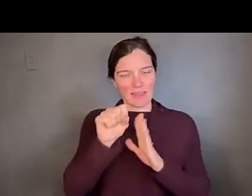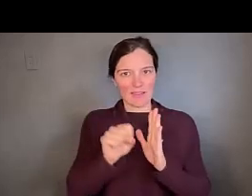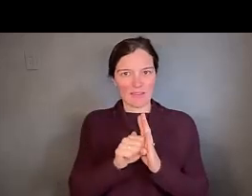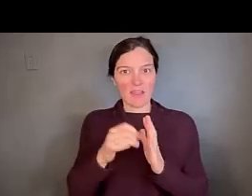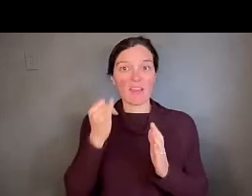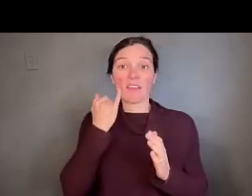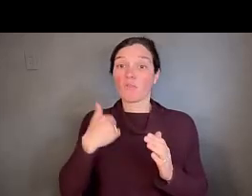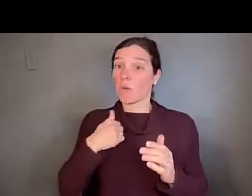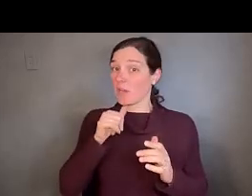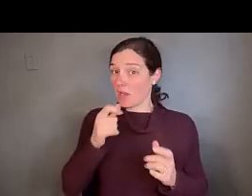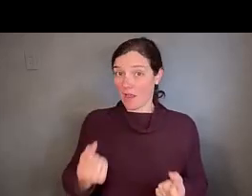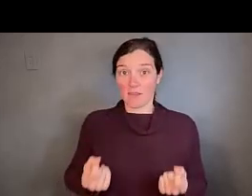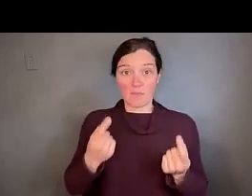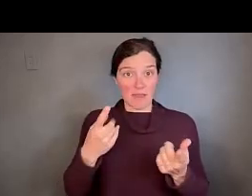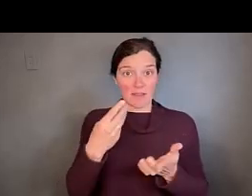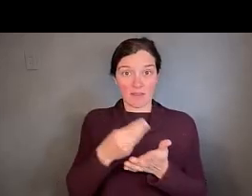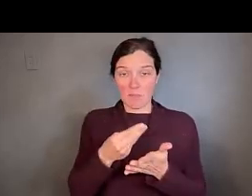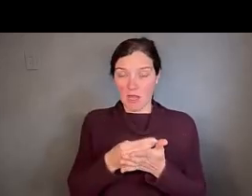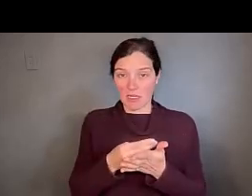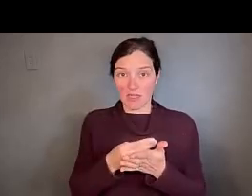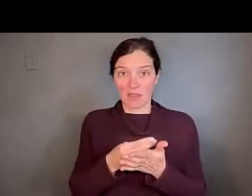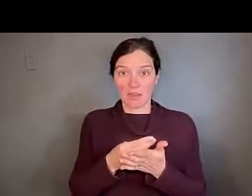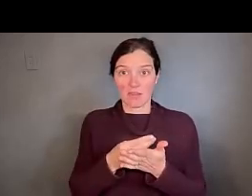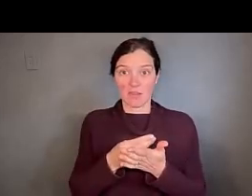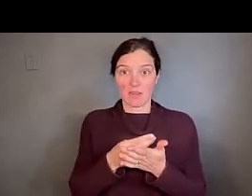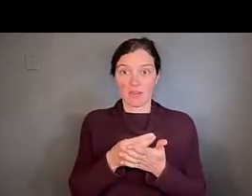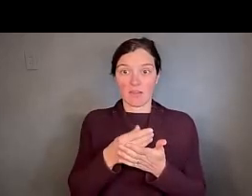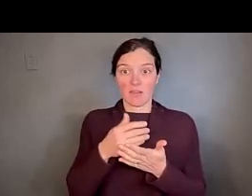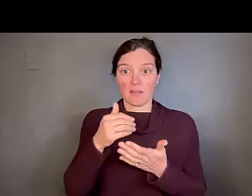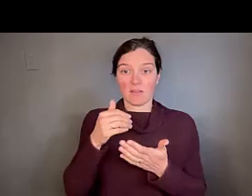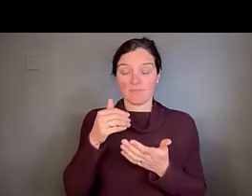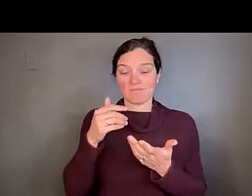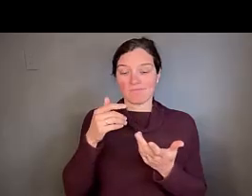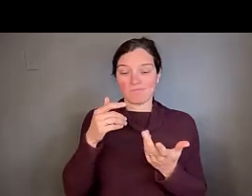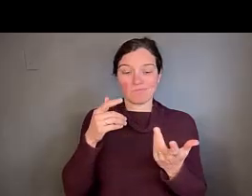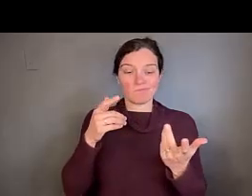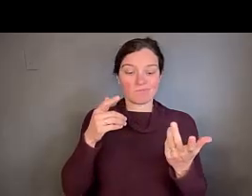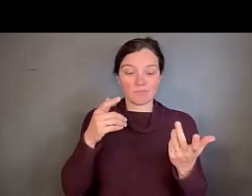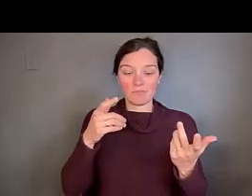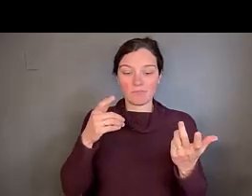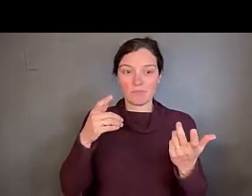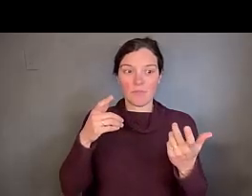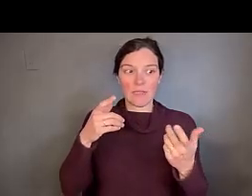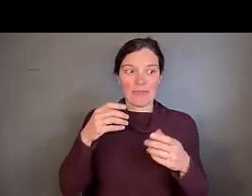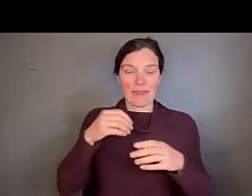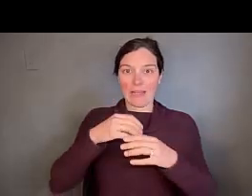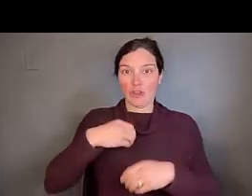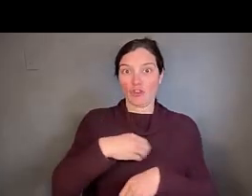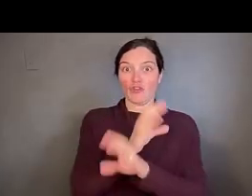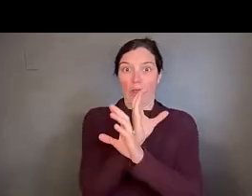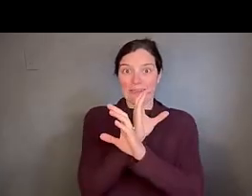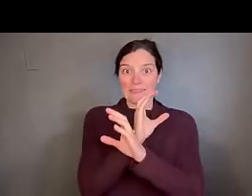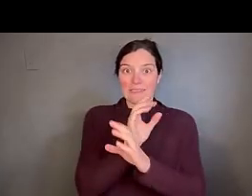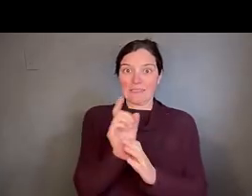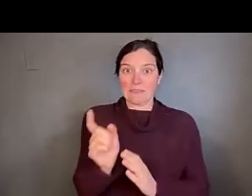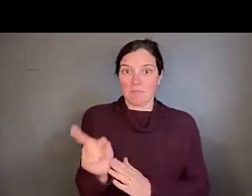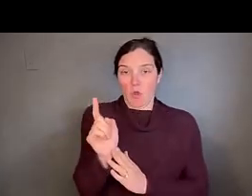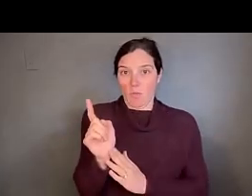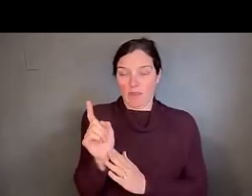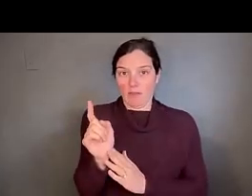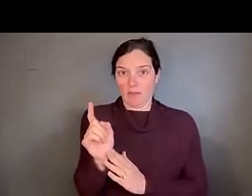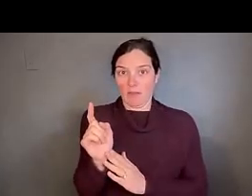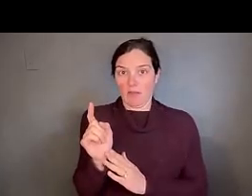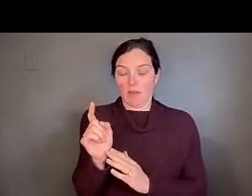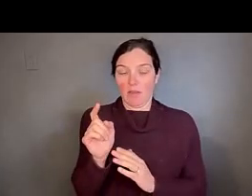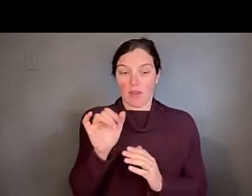weren't spending some of the money that we're spending at at a crisis moment, we could